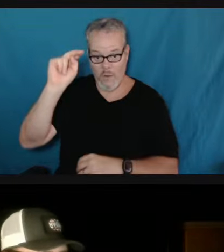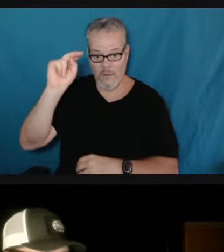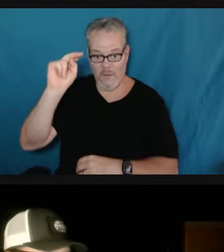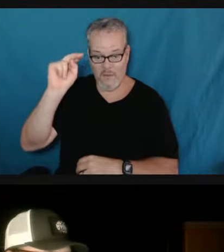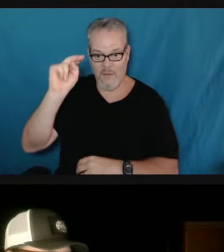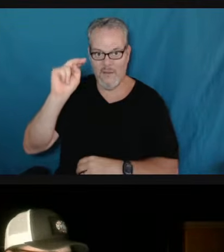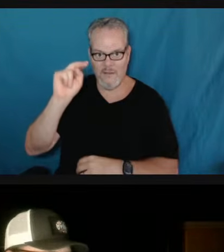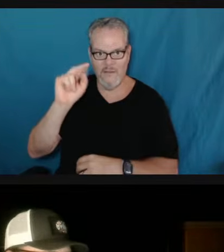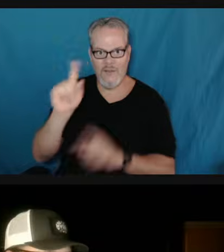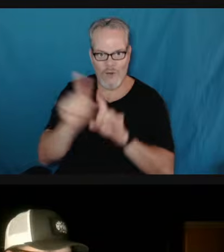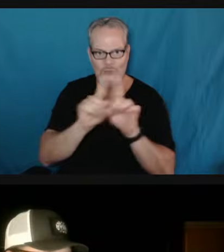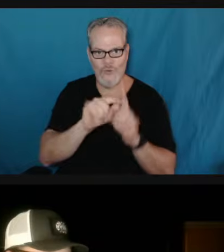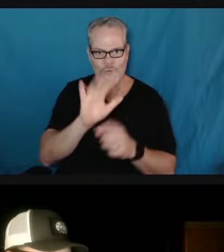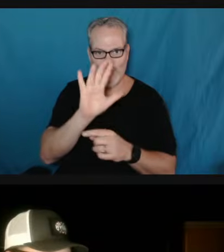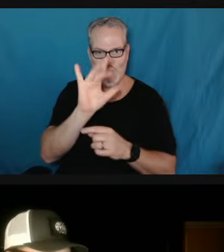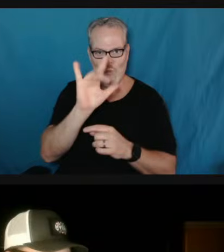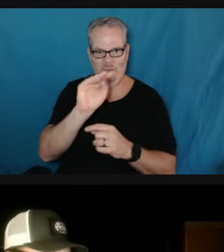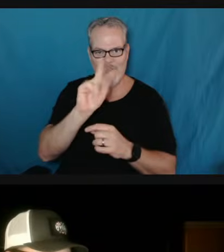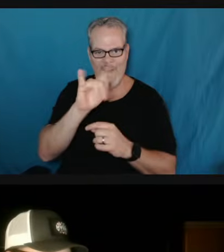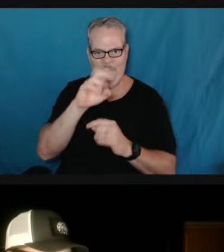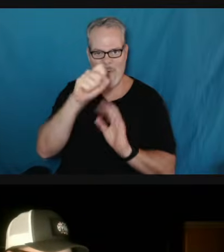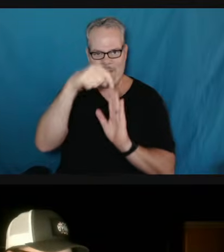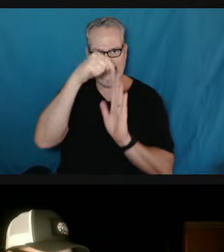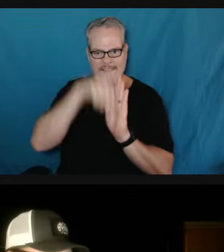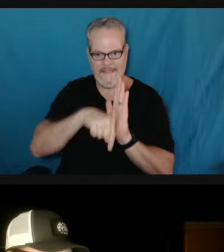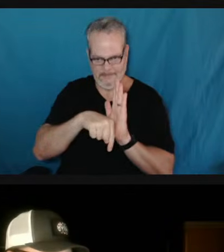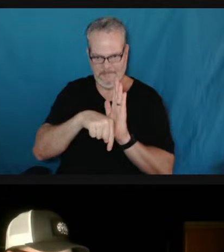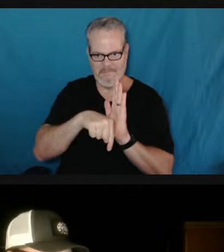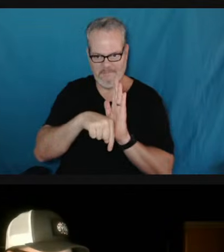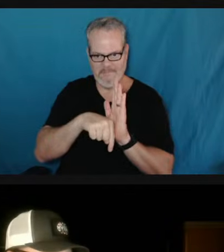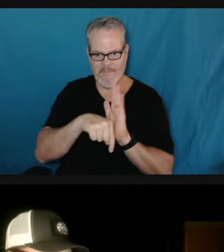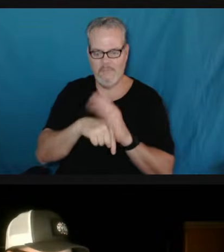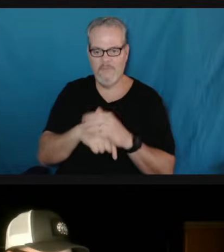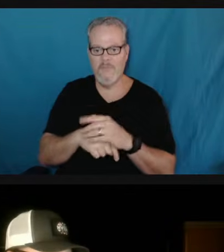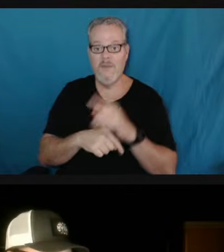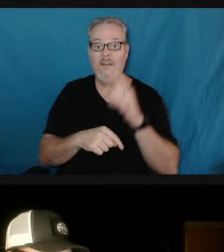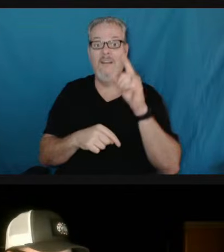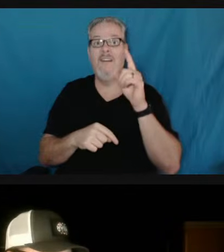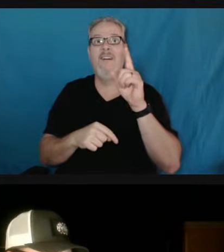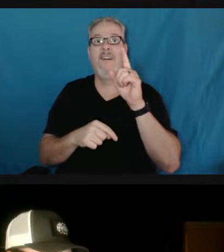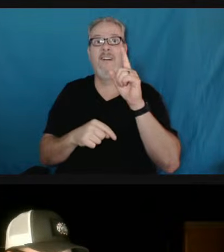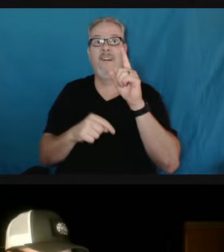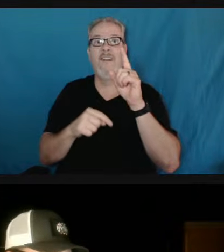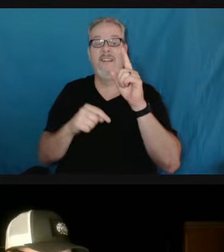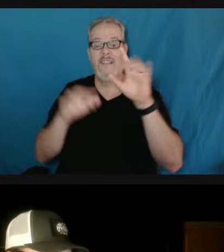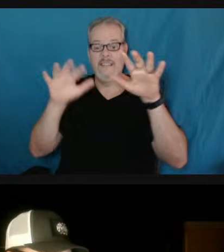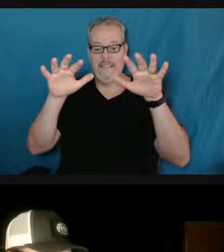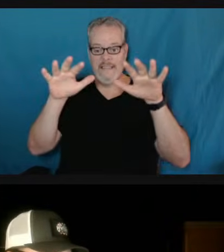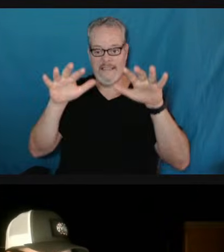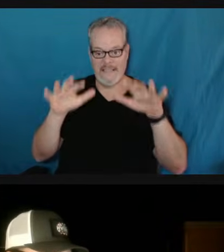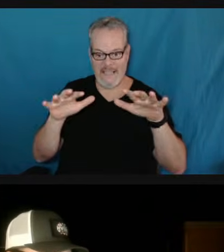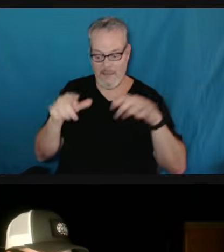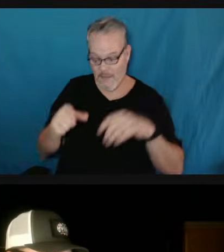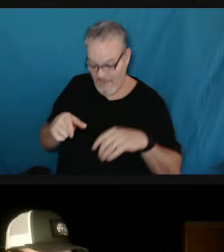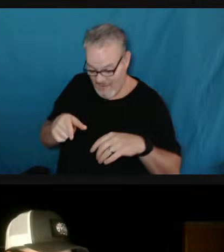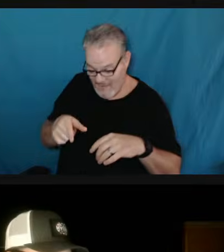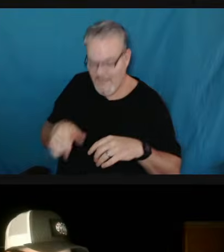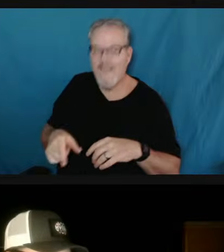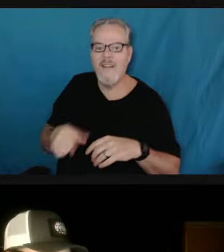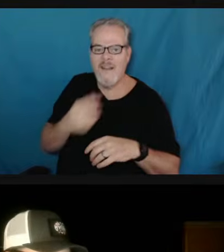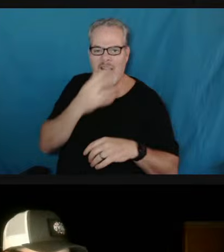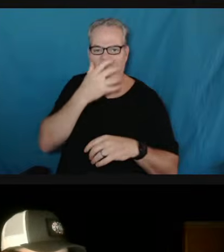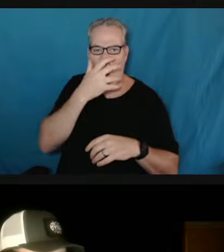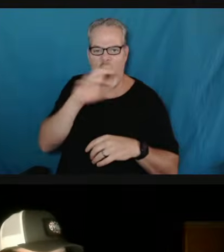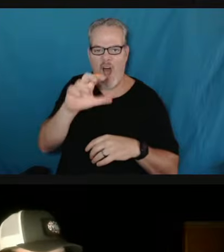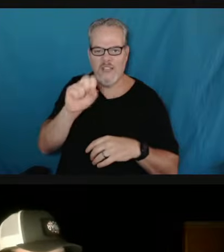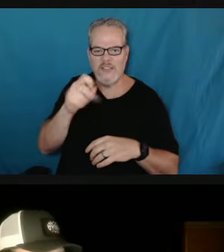Also 25 miles down, quite deep, another settling event here. So this one is settling. This one is more of the hotspot feeder zone, showing